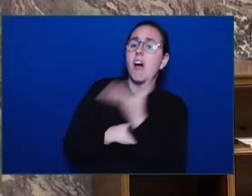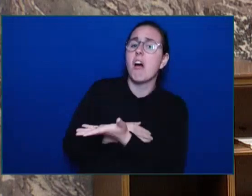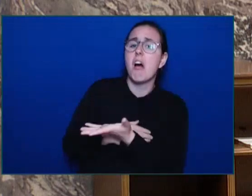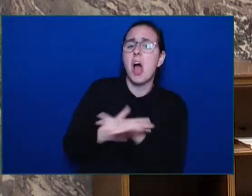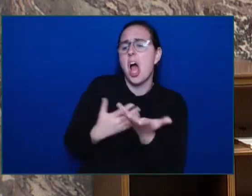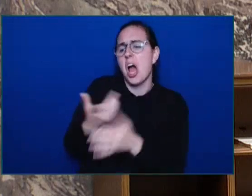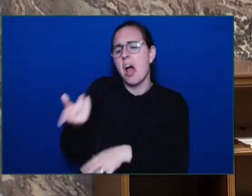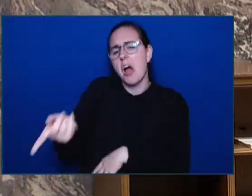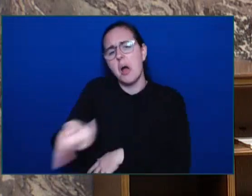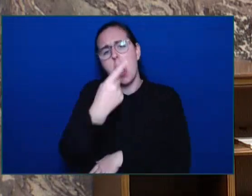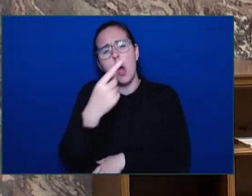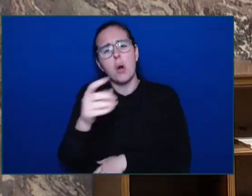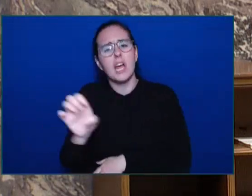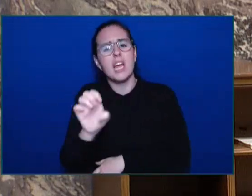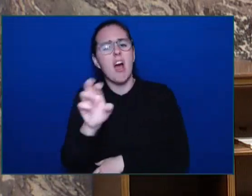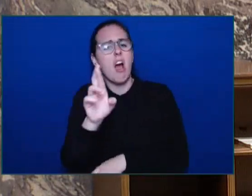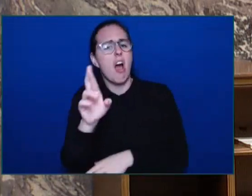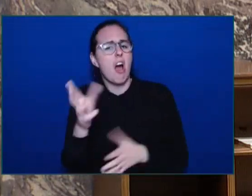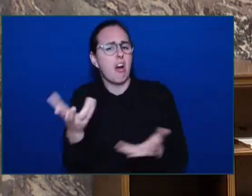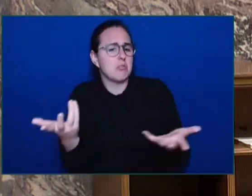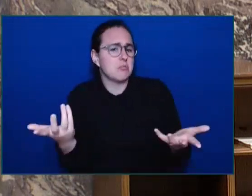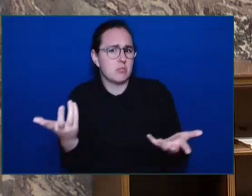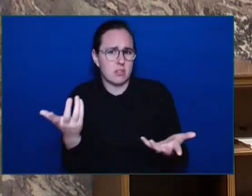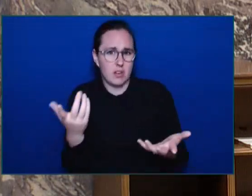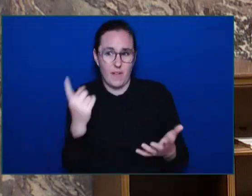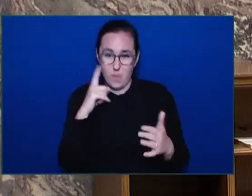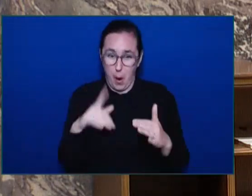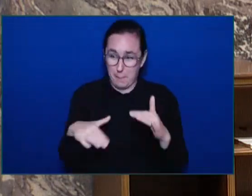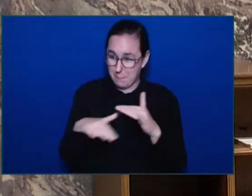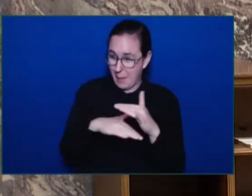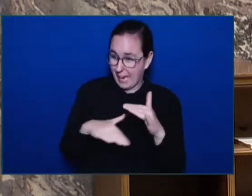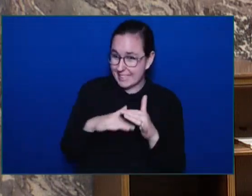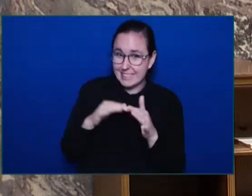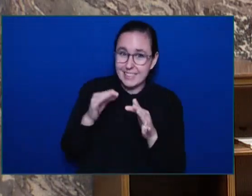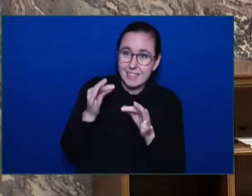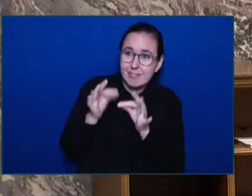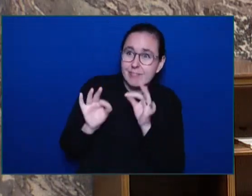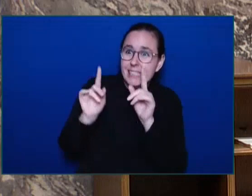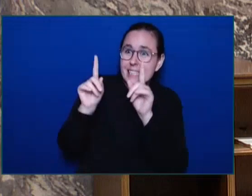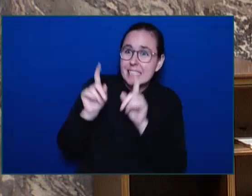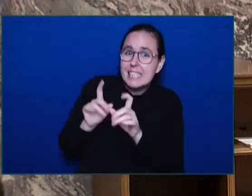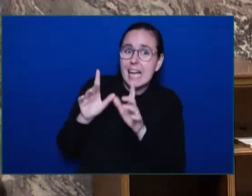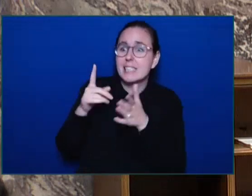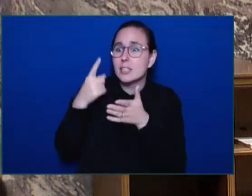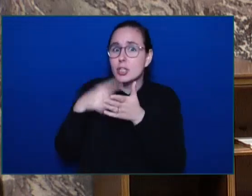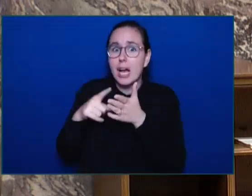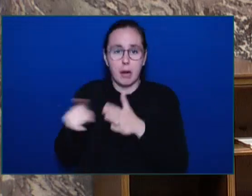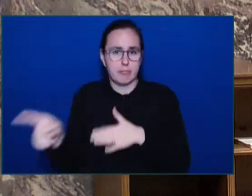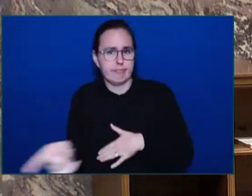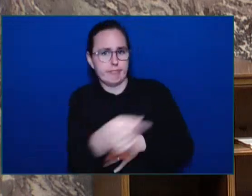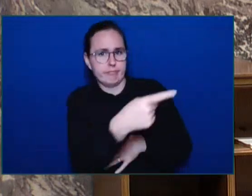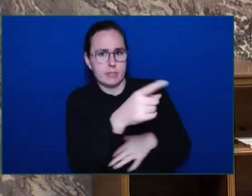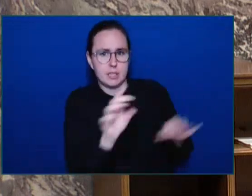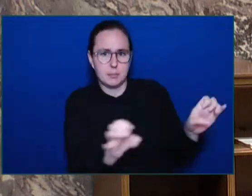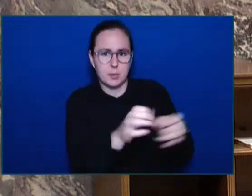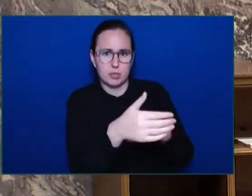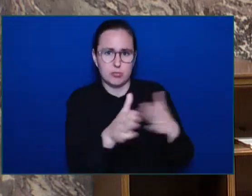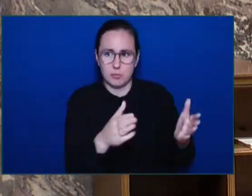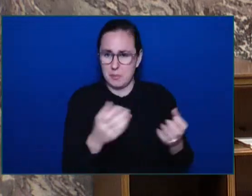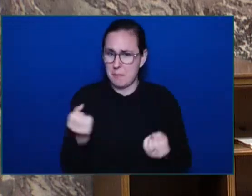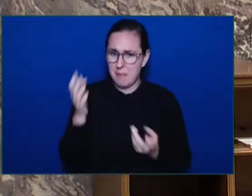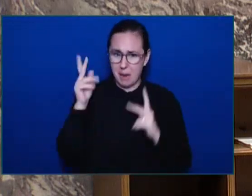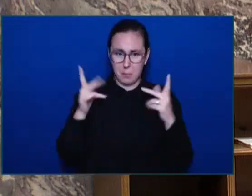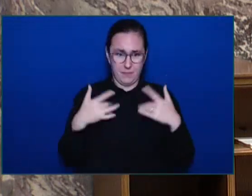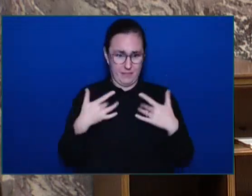tests. It's unacceptable that many are left to scramble trying to access prenatal care from as far away as Prince George and